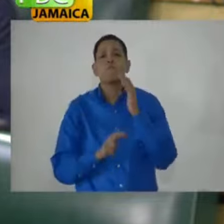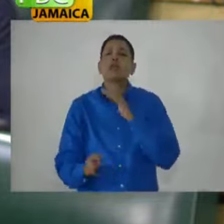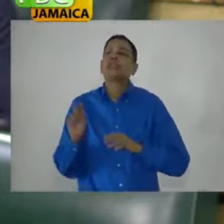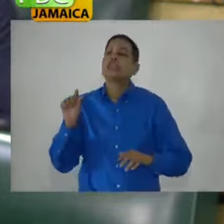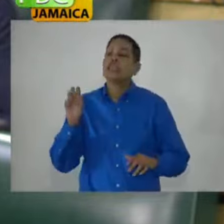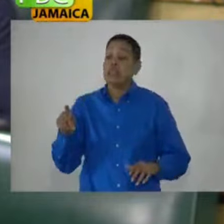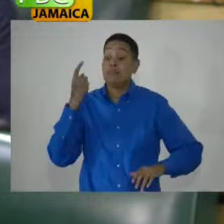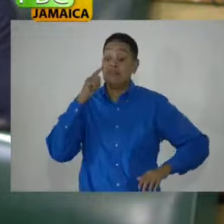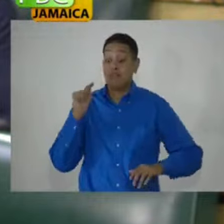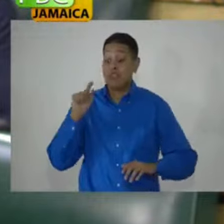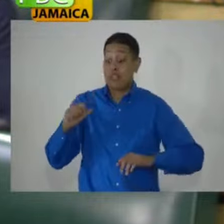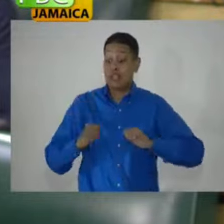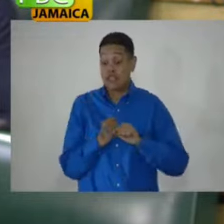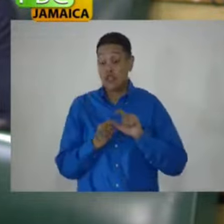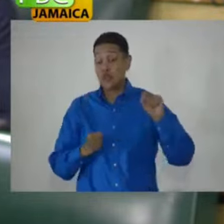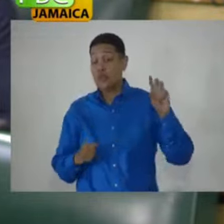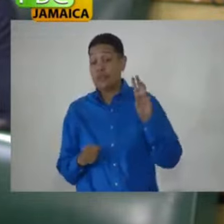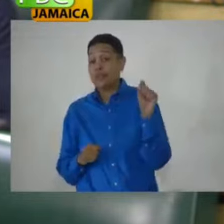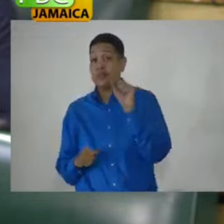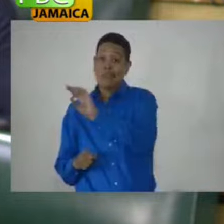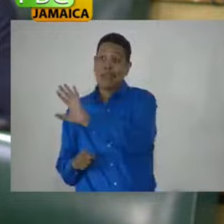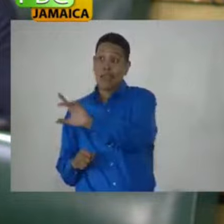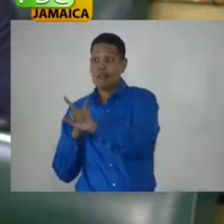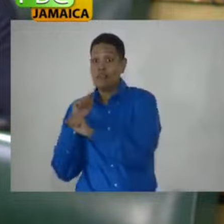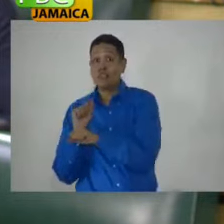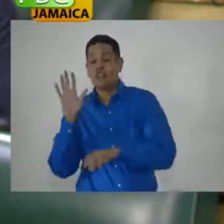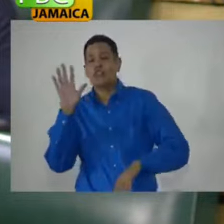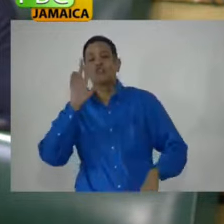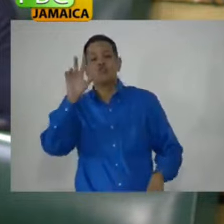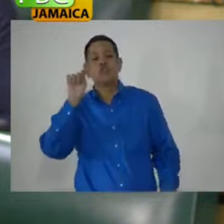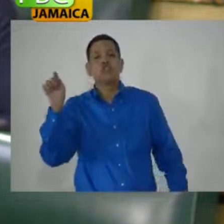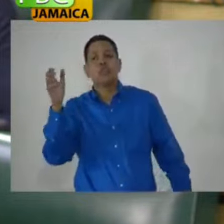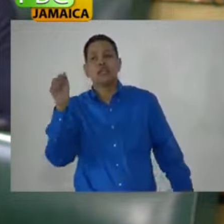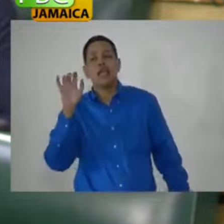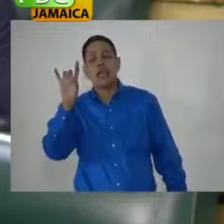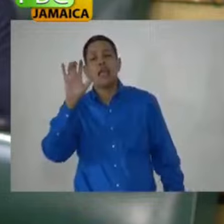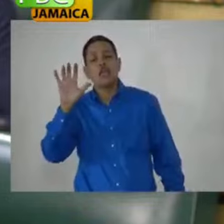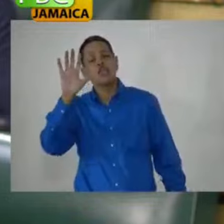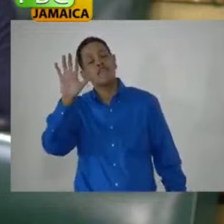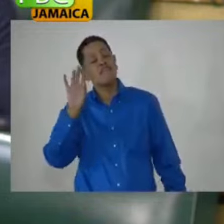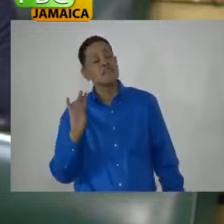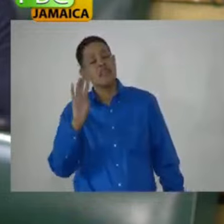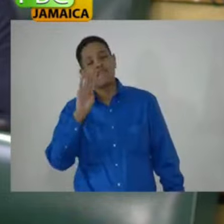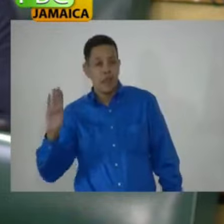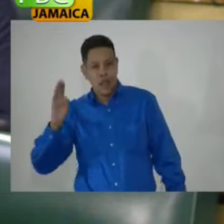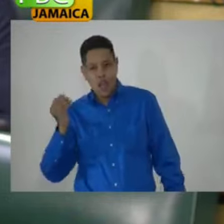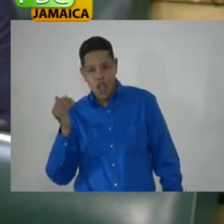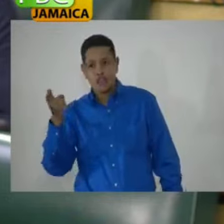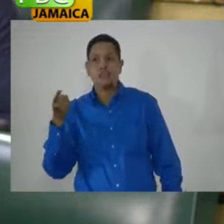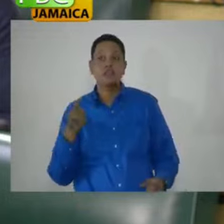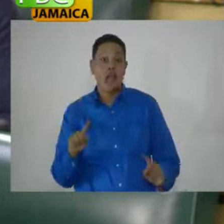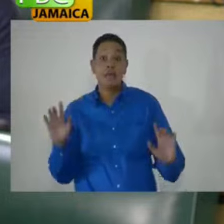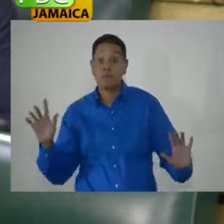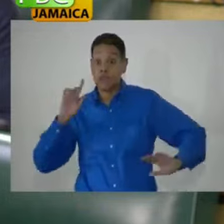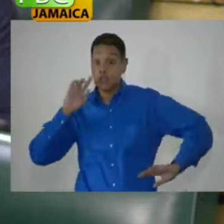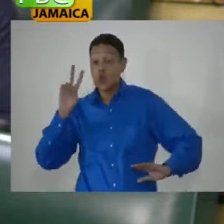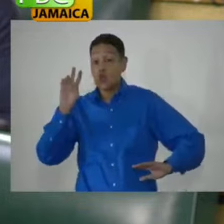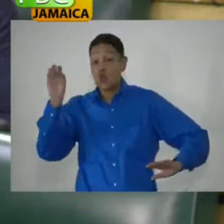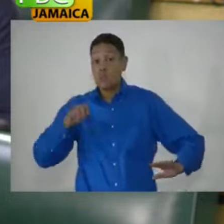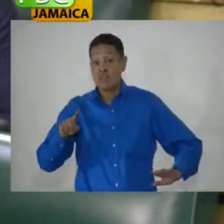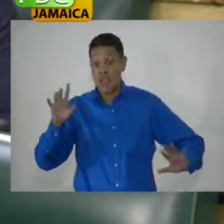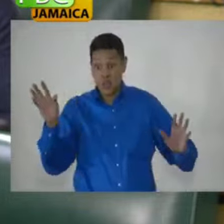year 2026-27 is $3 trillion, $857 billion. So 2%